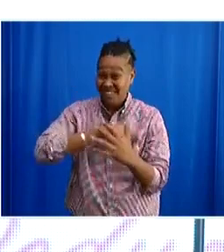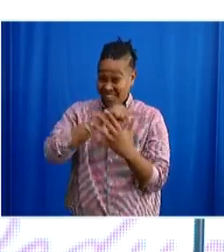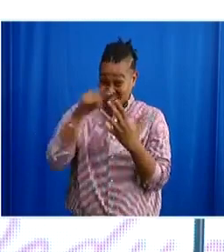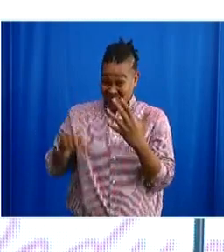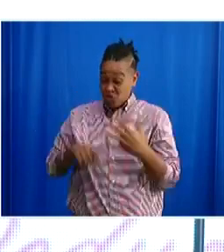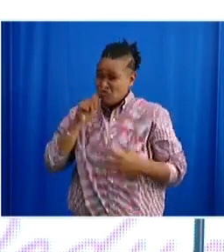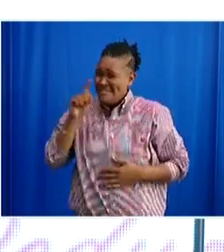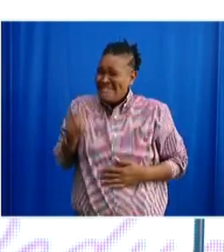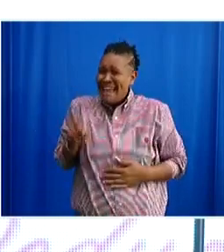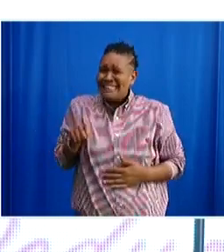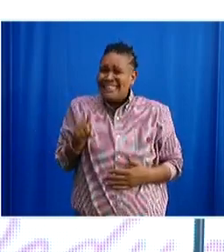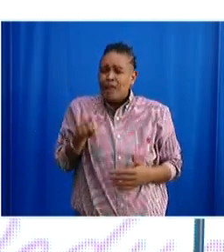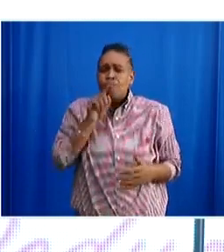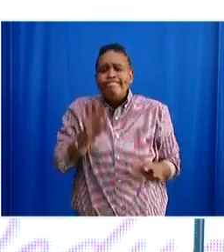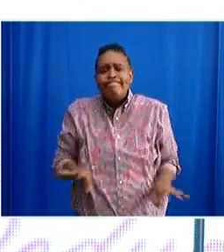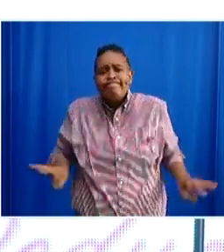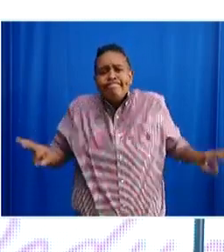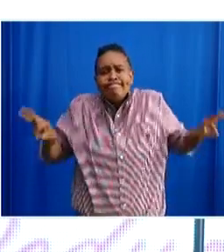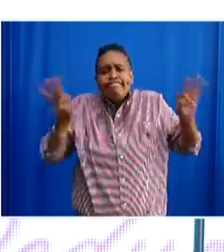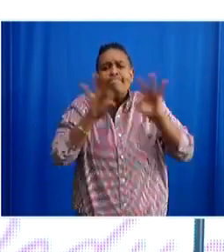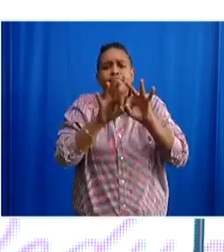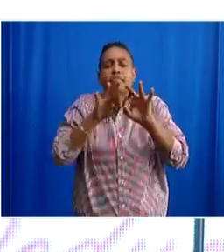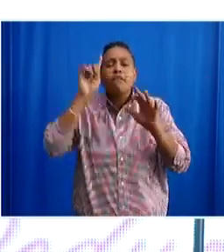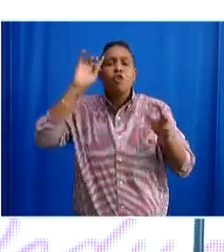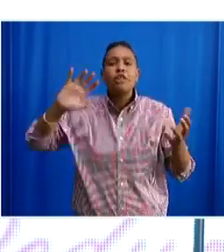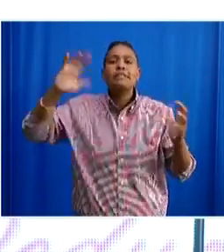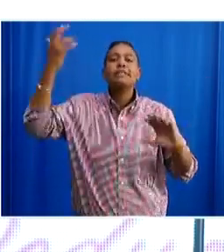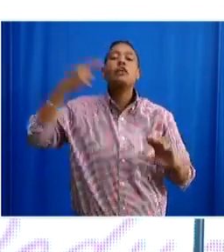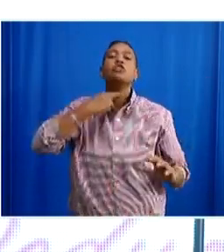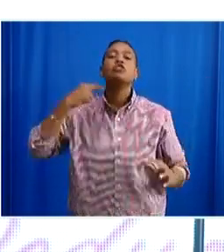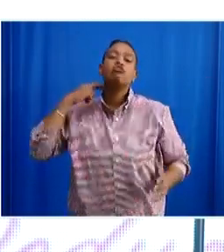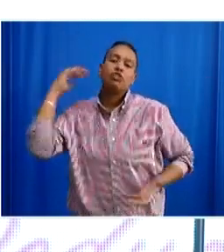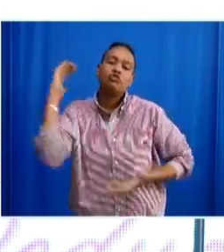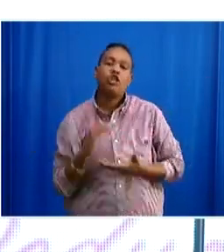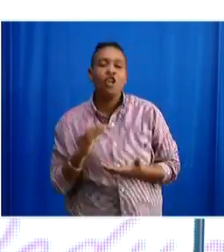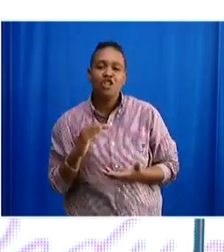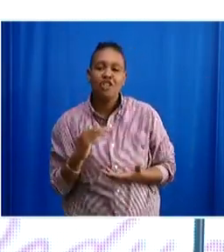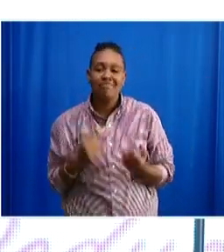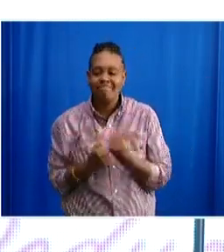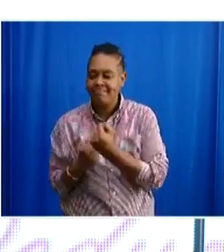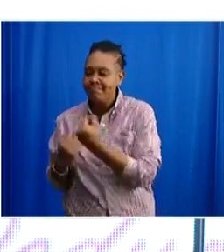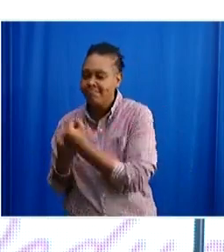necessary, vital to disaster risk reduction.